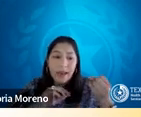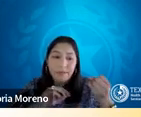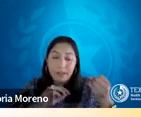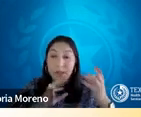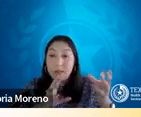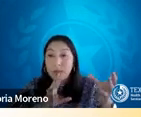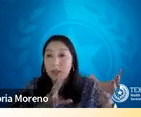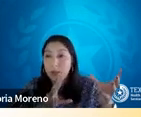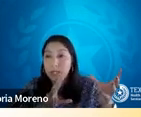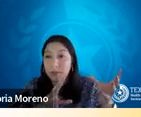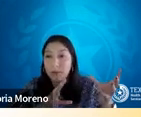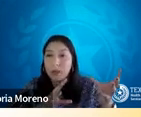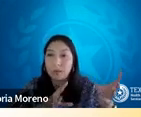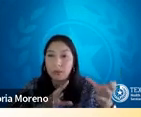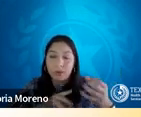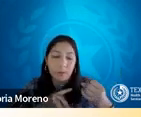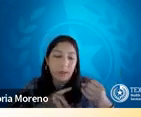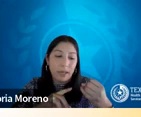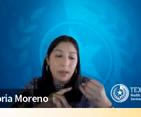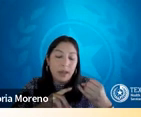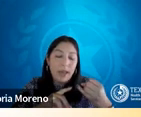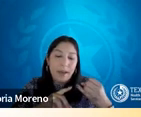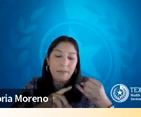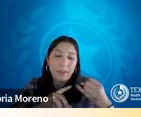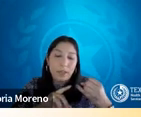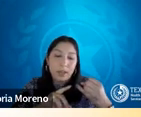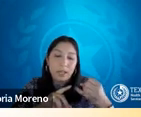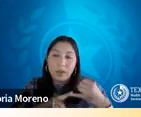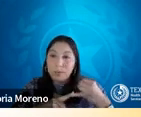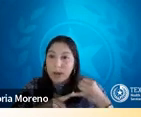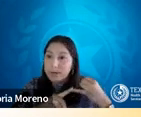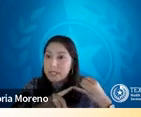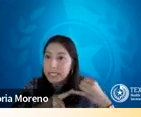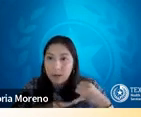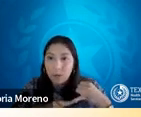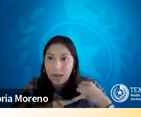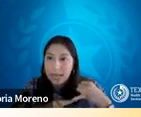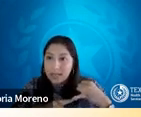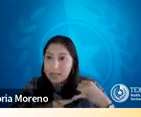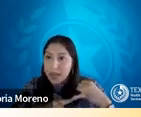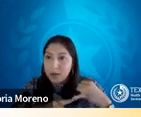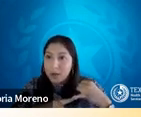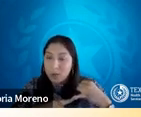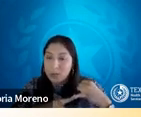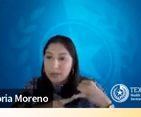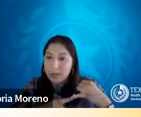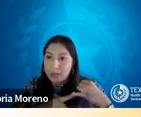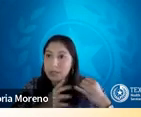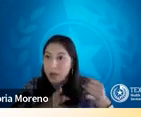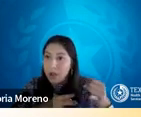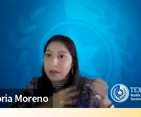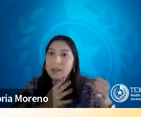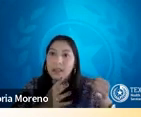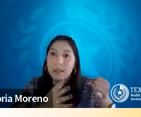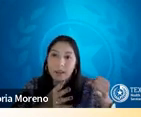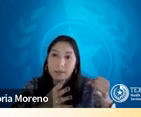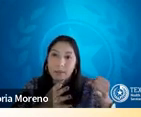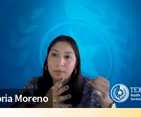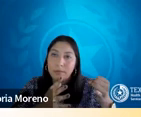We have, it's really a multi-pronged program. We have a year-round statewide tobacco enforcement that goes